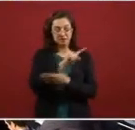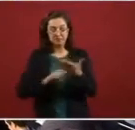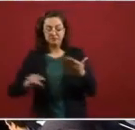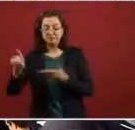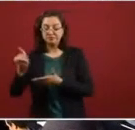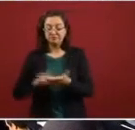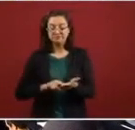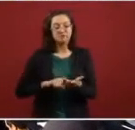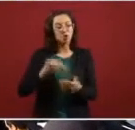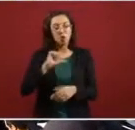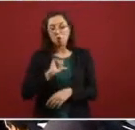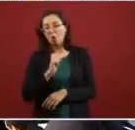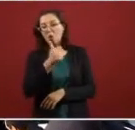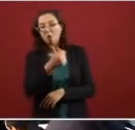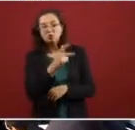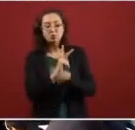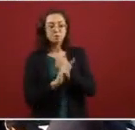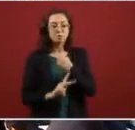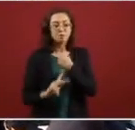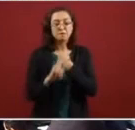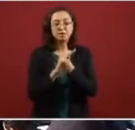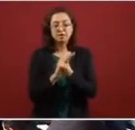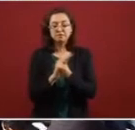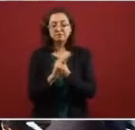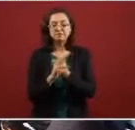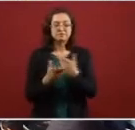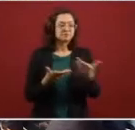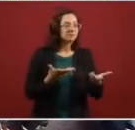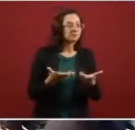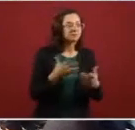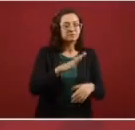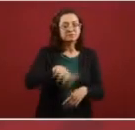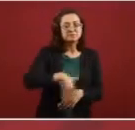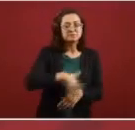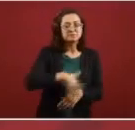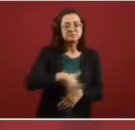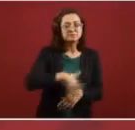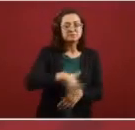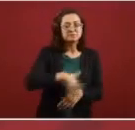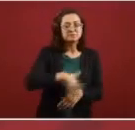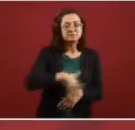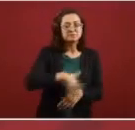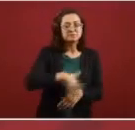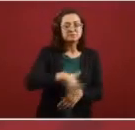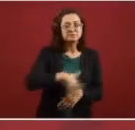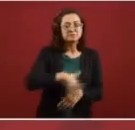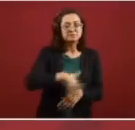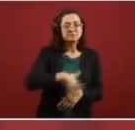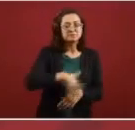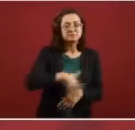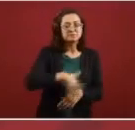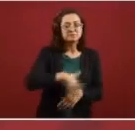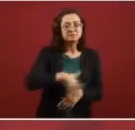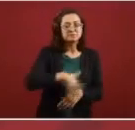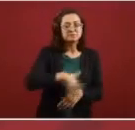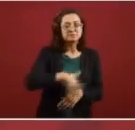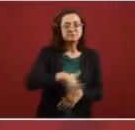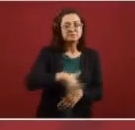conseguíamos es plan B. Se pudo haber dado una situación muy difícil en el propio aeropuerto. Ya están. But what we had as plan B